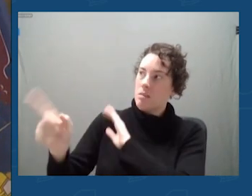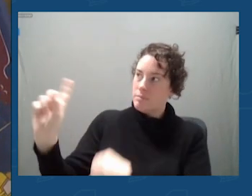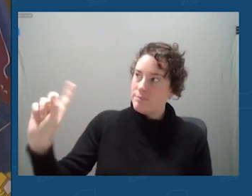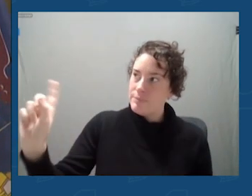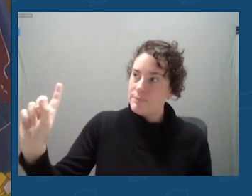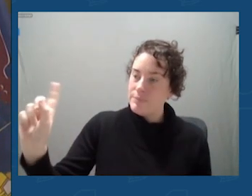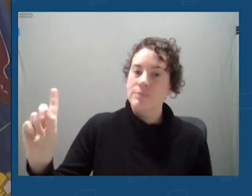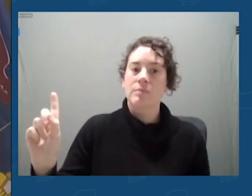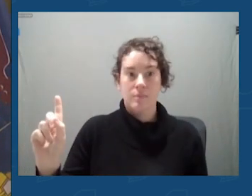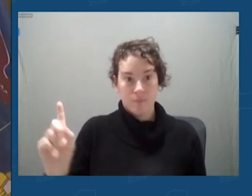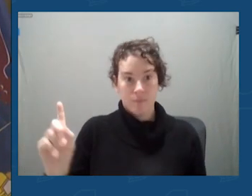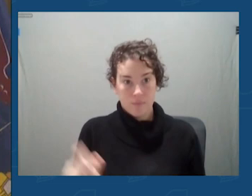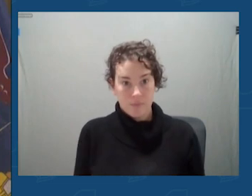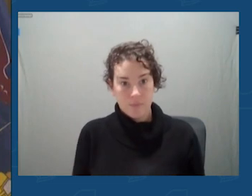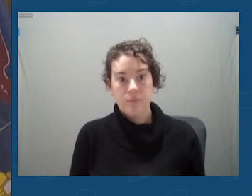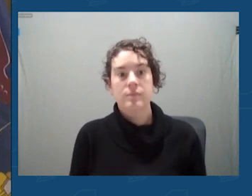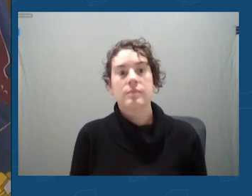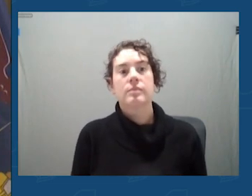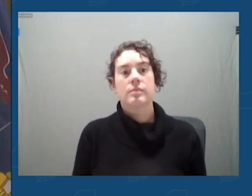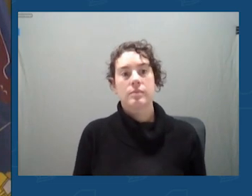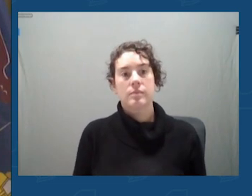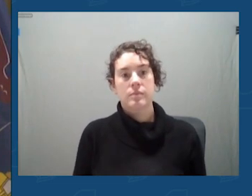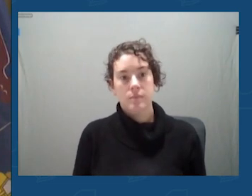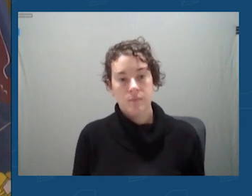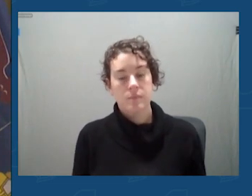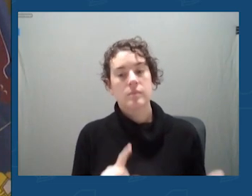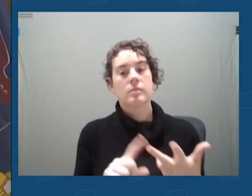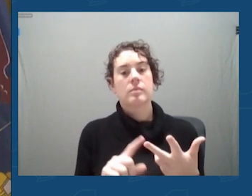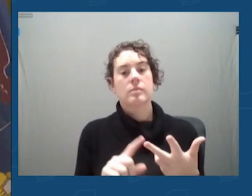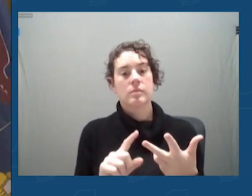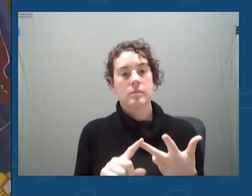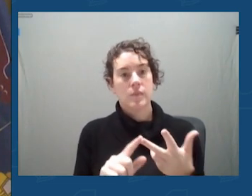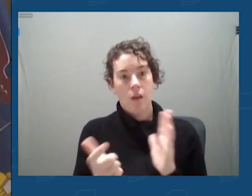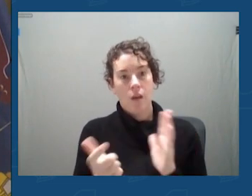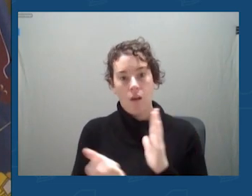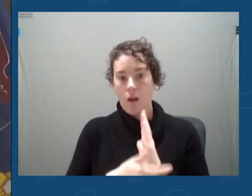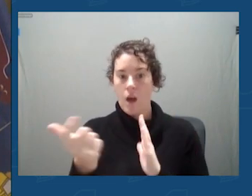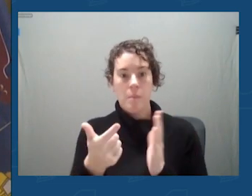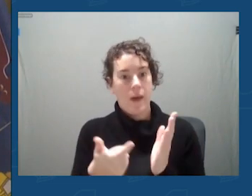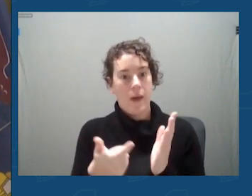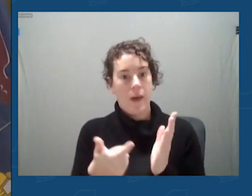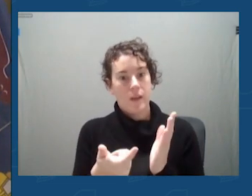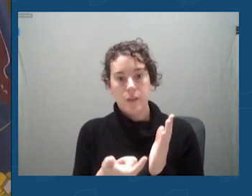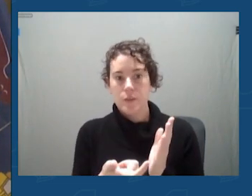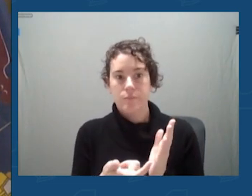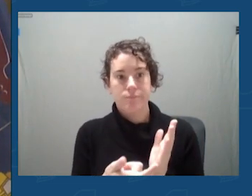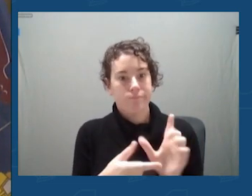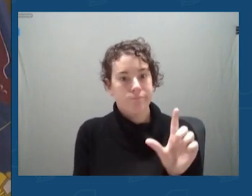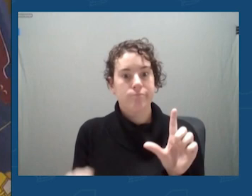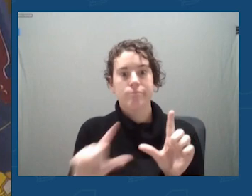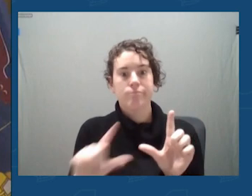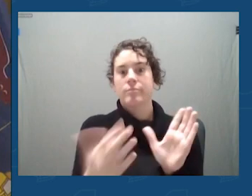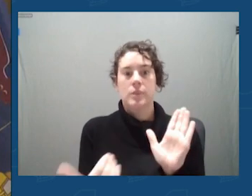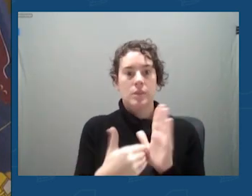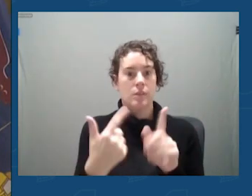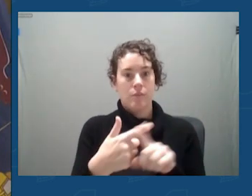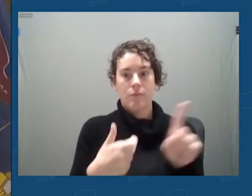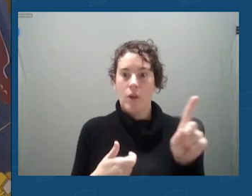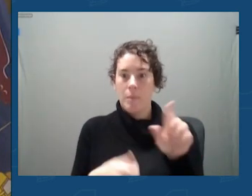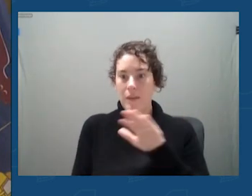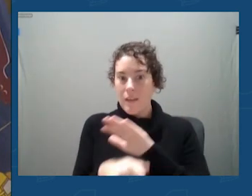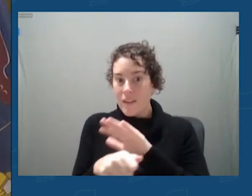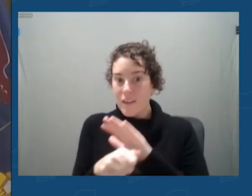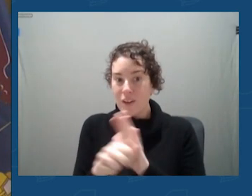some relief. We're tackling automatic renewals from hidden credit card fees that